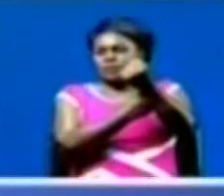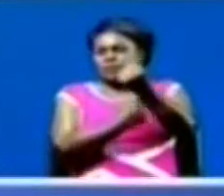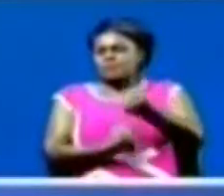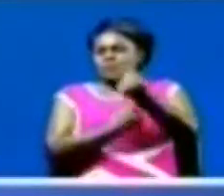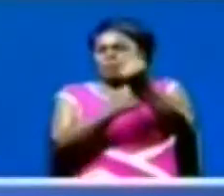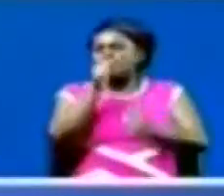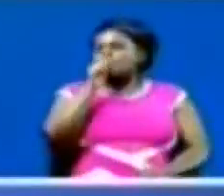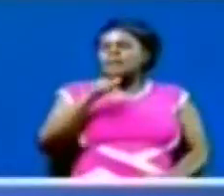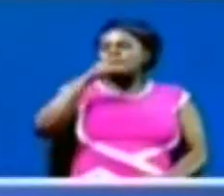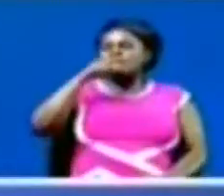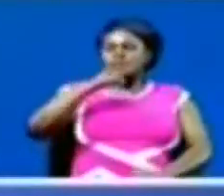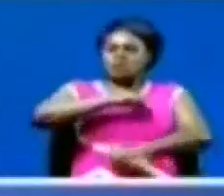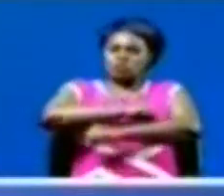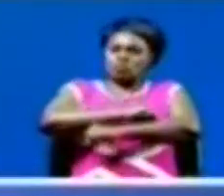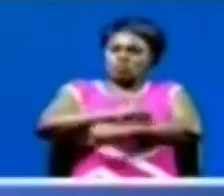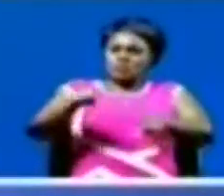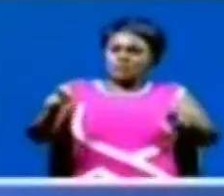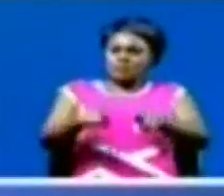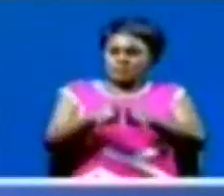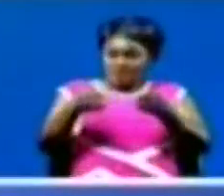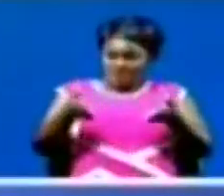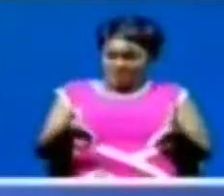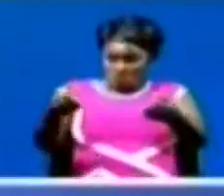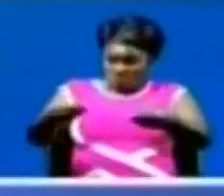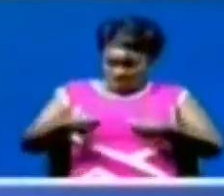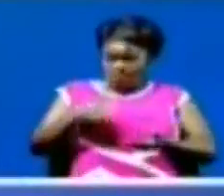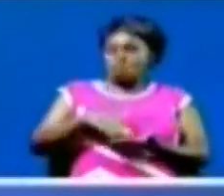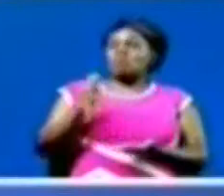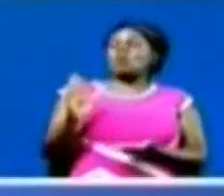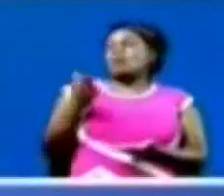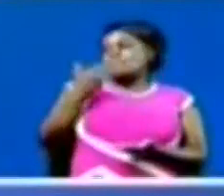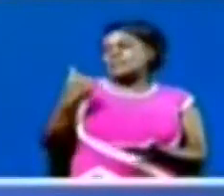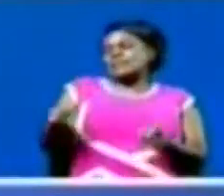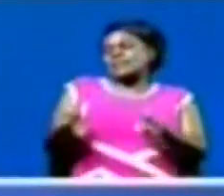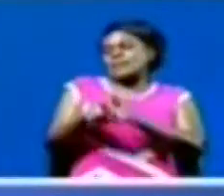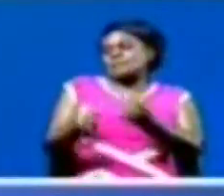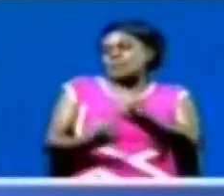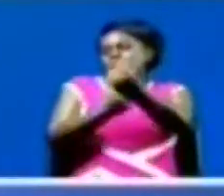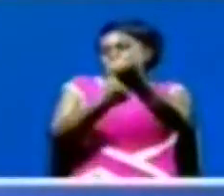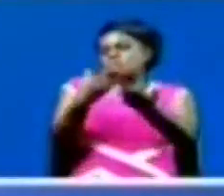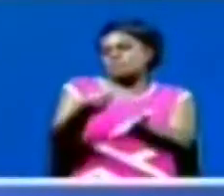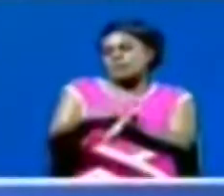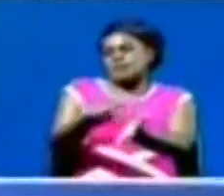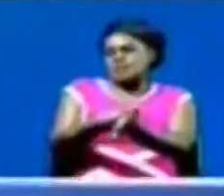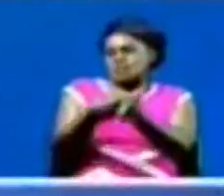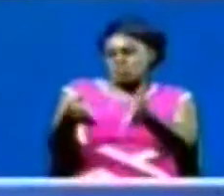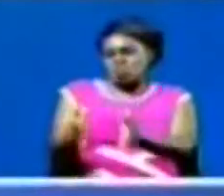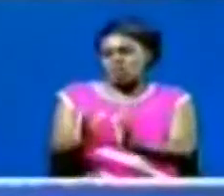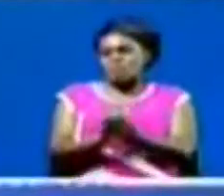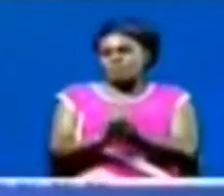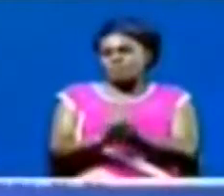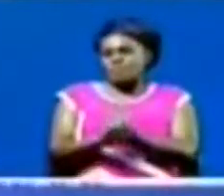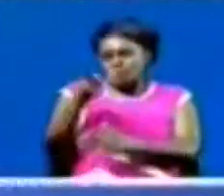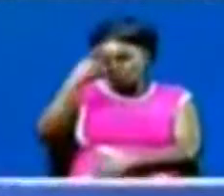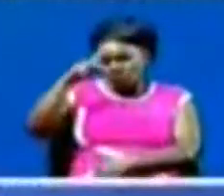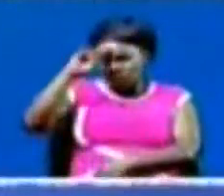supporting the private schools also, so they can also, now that they are giving us more, they should also extend a hand. Whereas this new